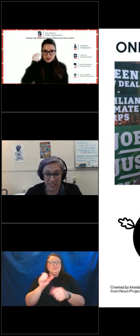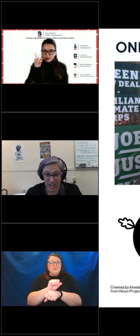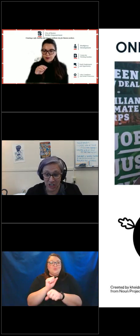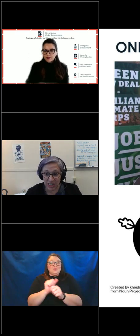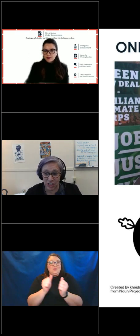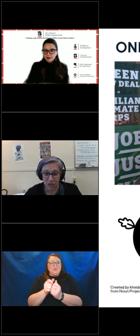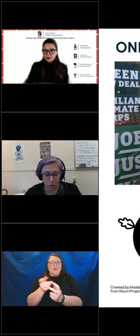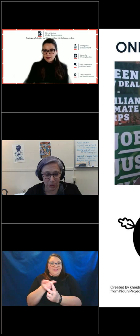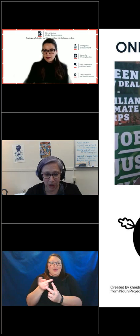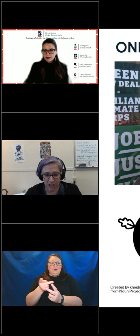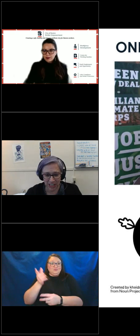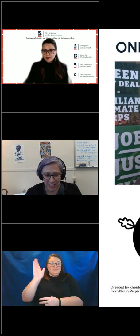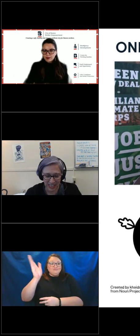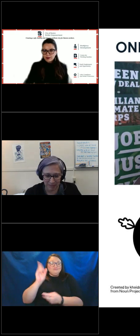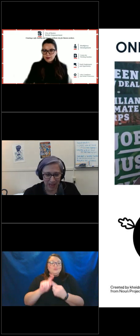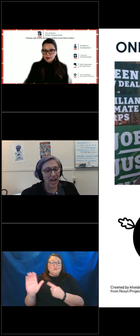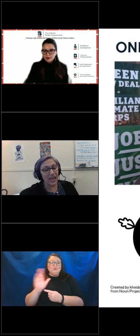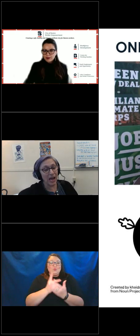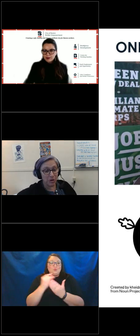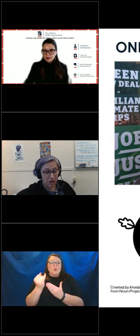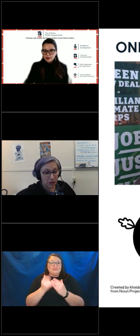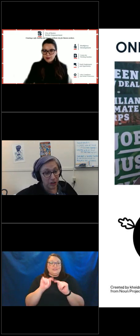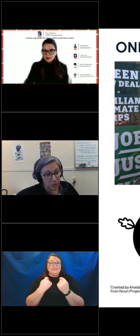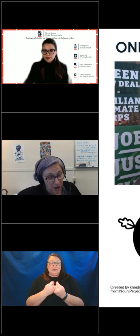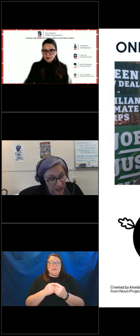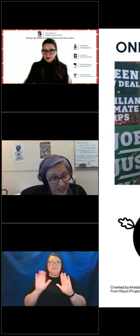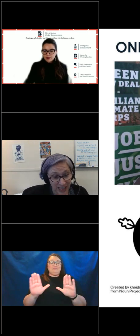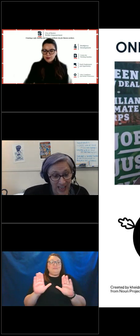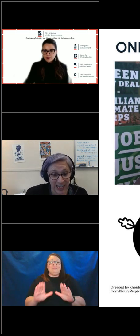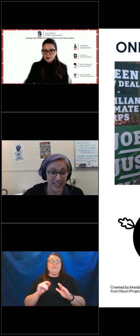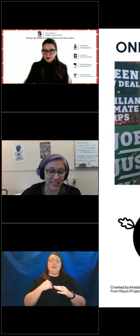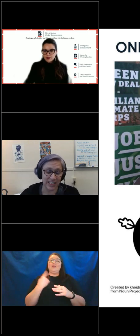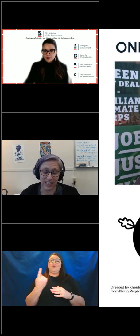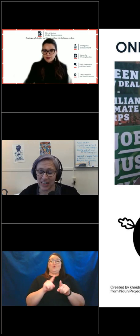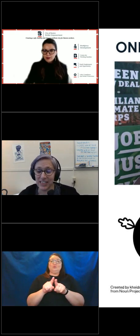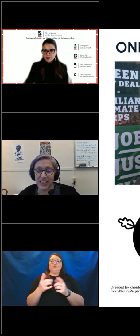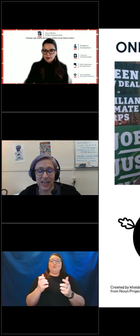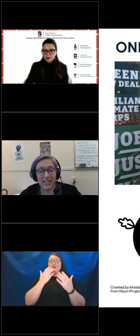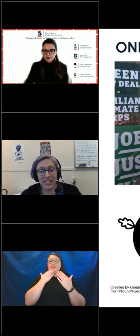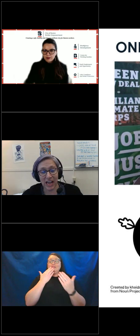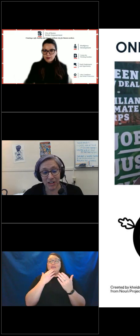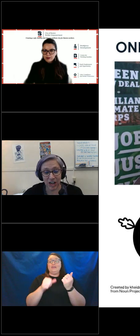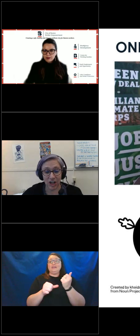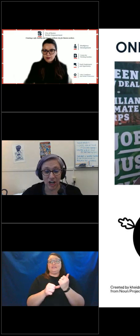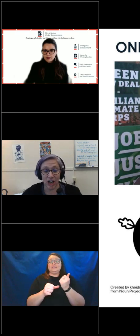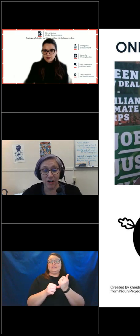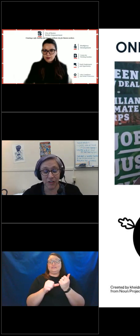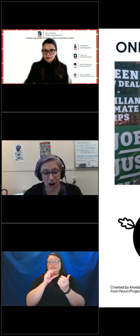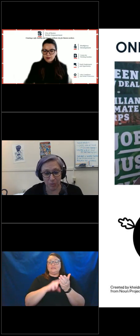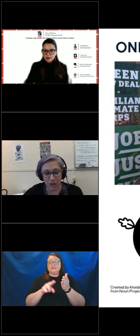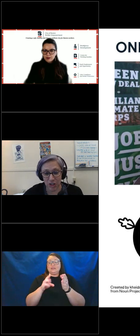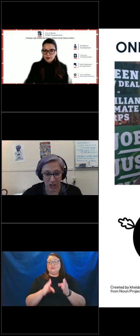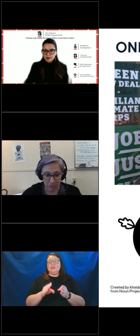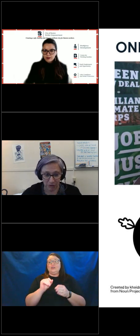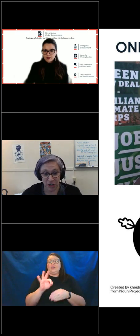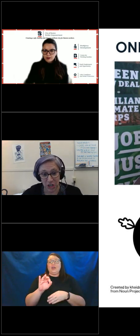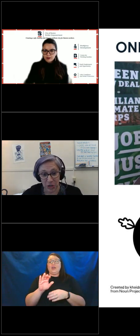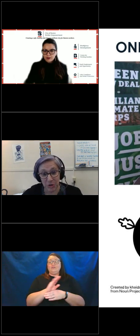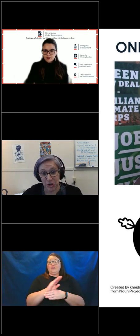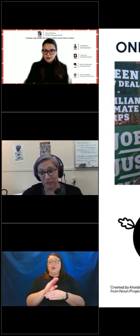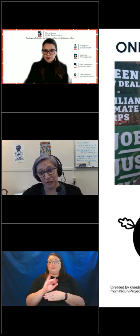give a presentation to your project team. And I particularly want to thank Assistant Secretary of Commerce